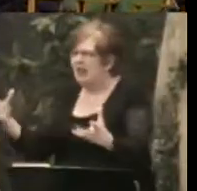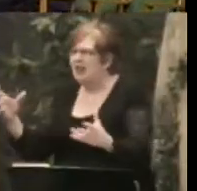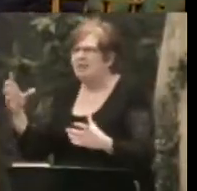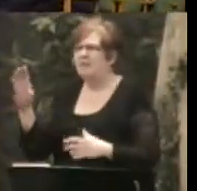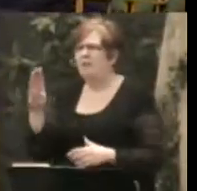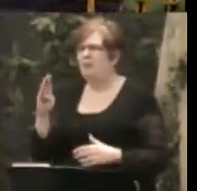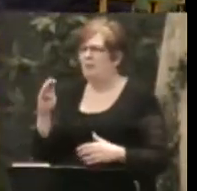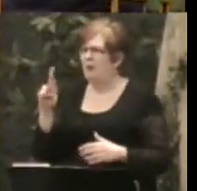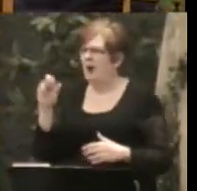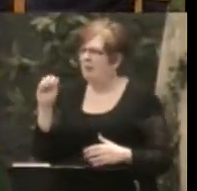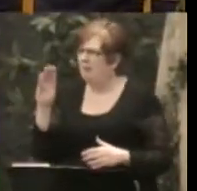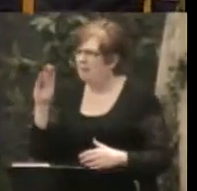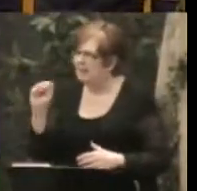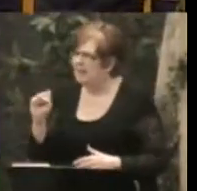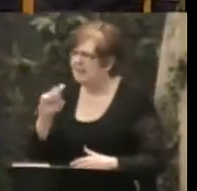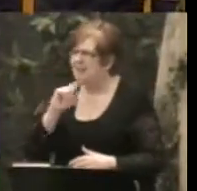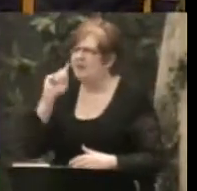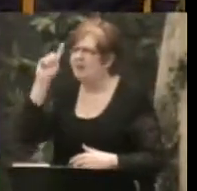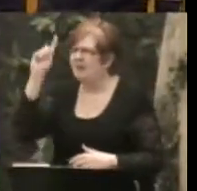Jesus goes to the cross for them.